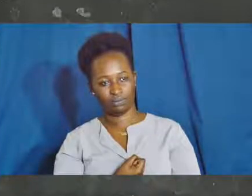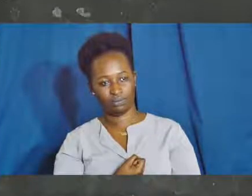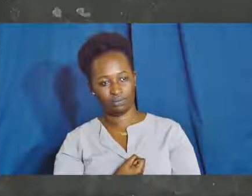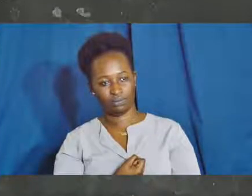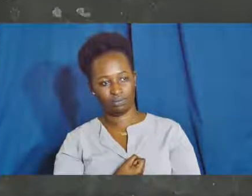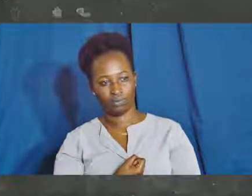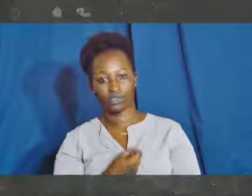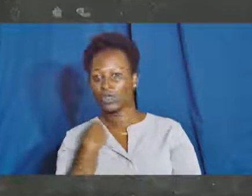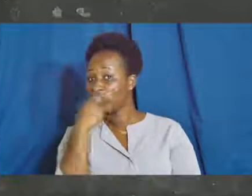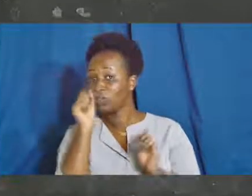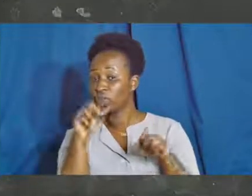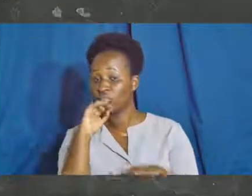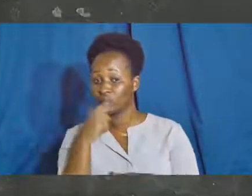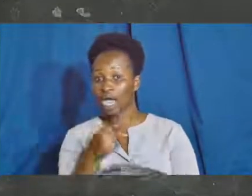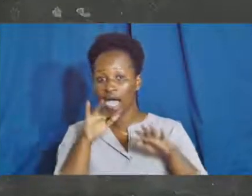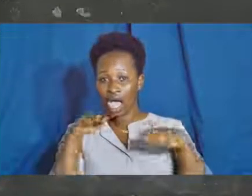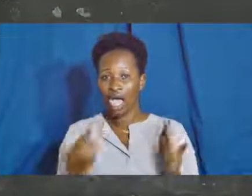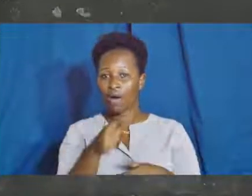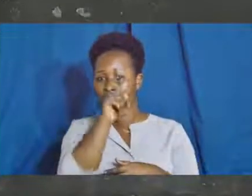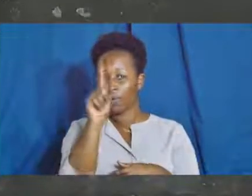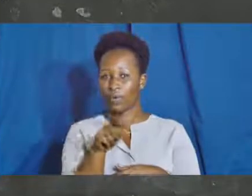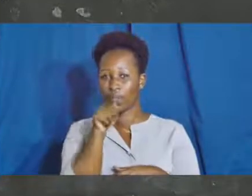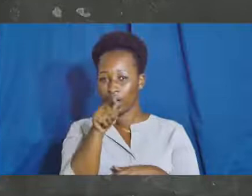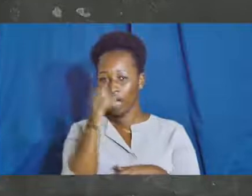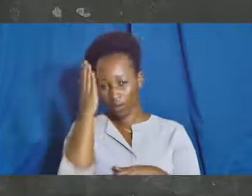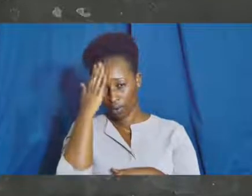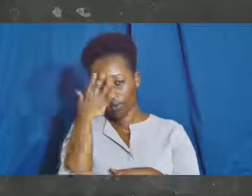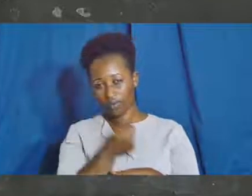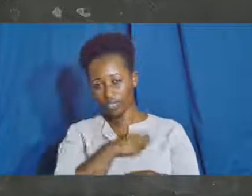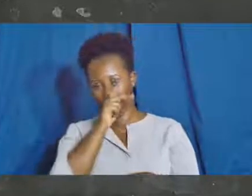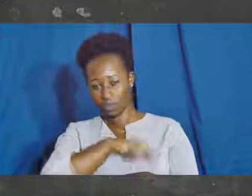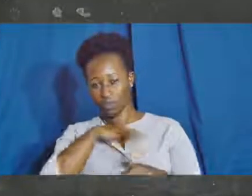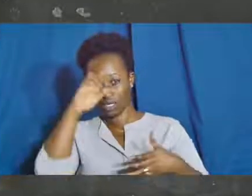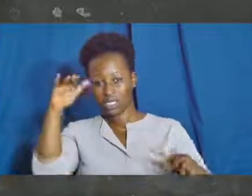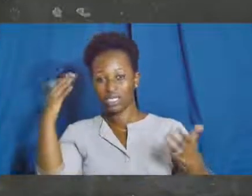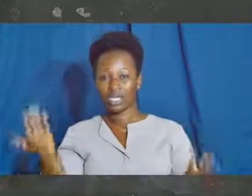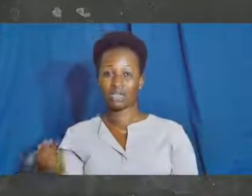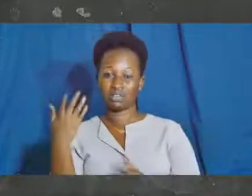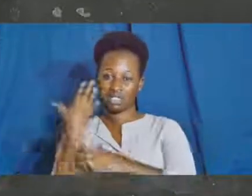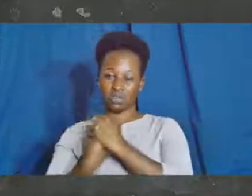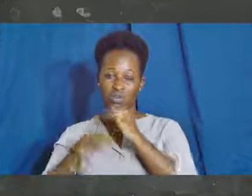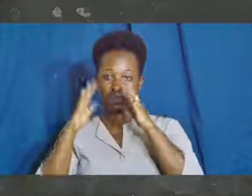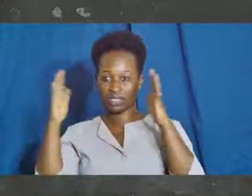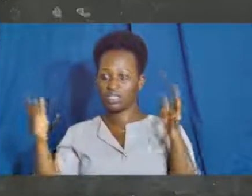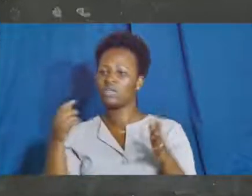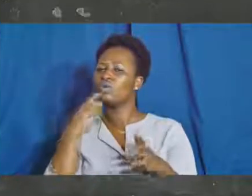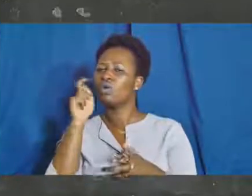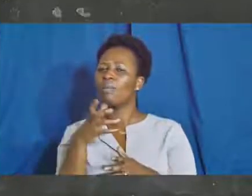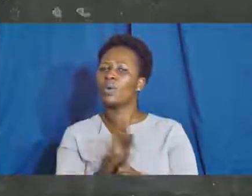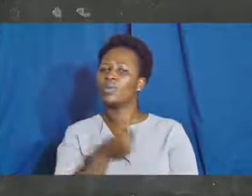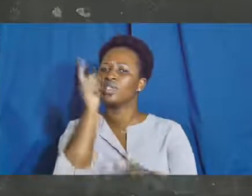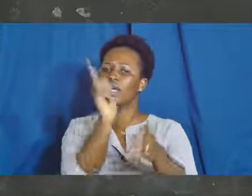Who can answer me? How can you know that you have made a gross profit, a gross loss? What are you supposed to have?